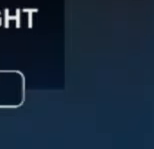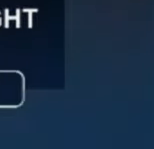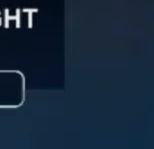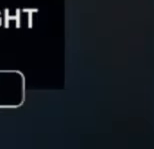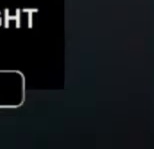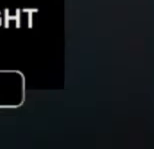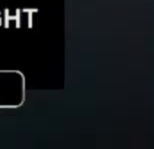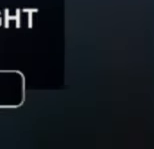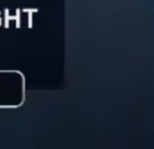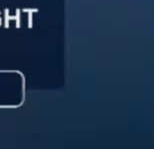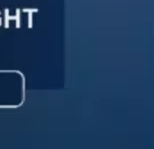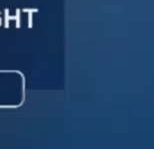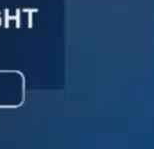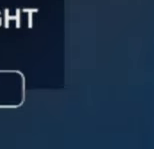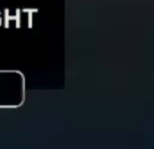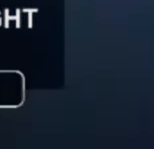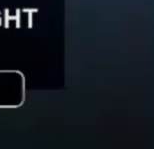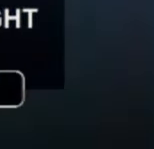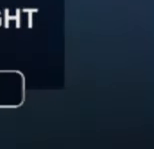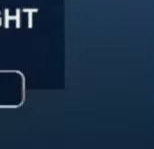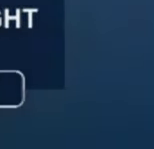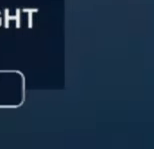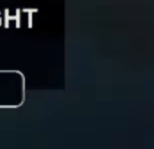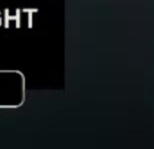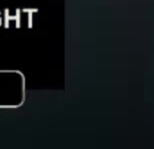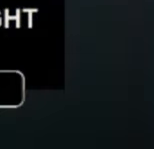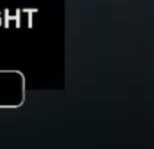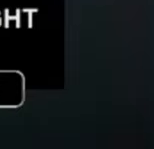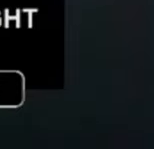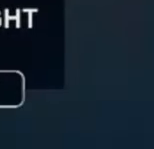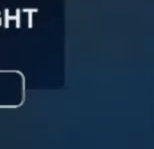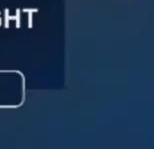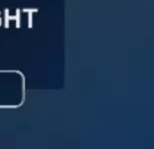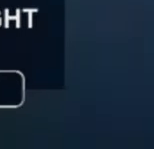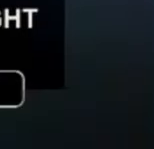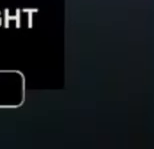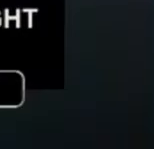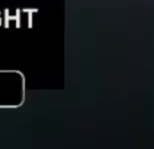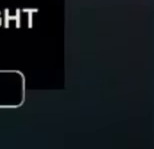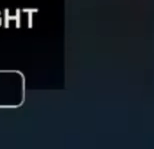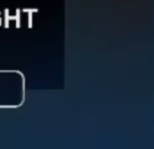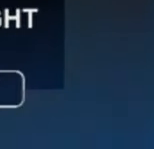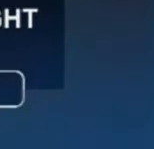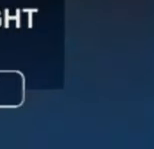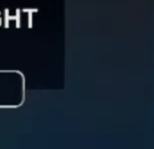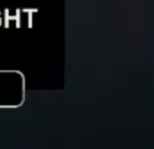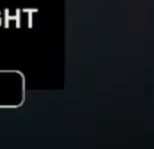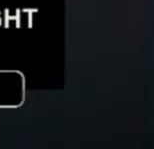understand, and qualified to serve in the king's palace. This Nebuchadnezzar